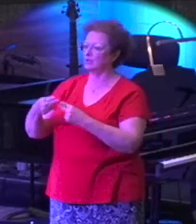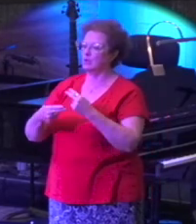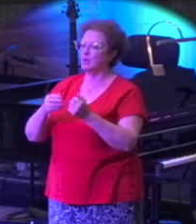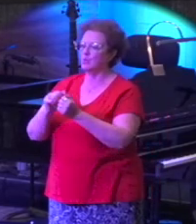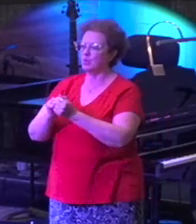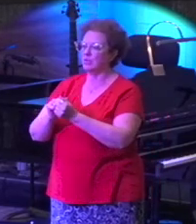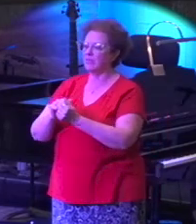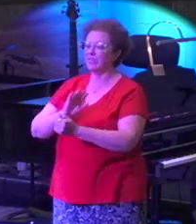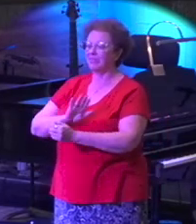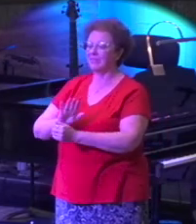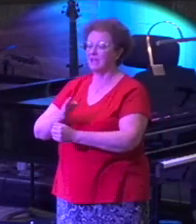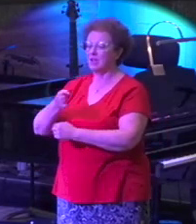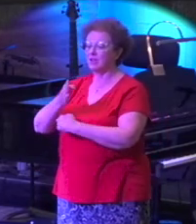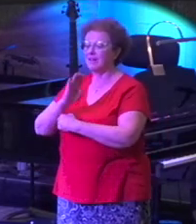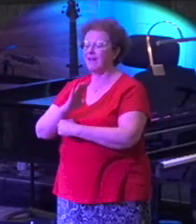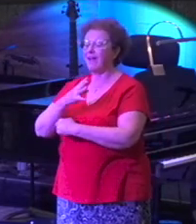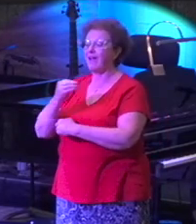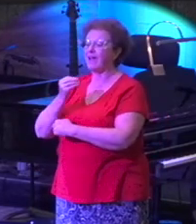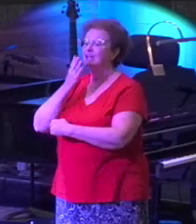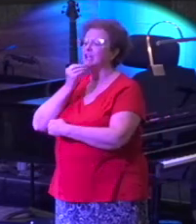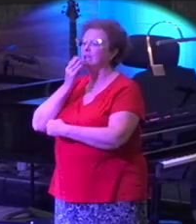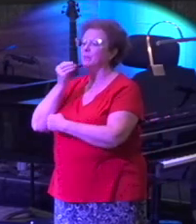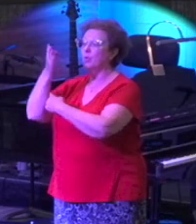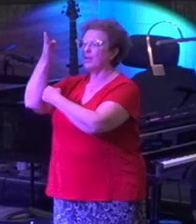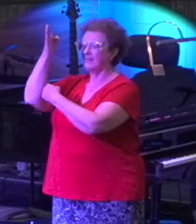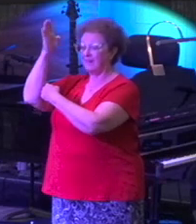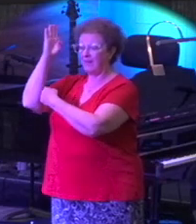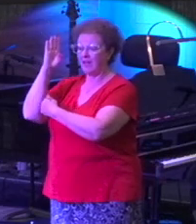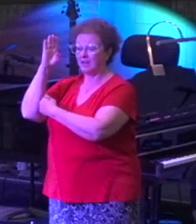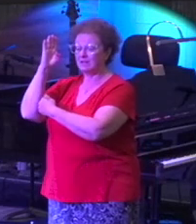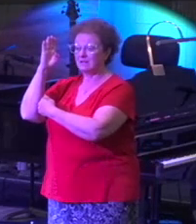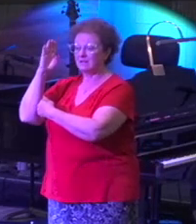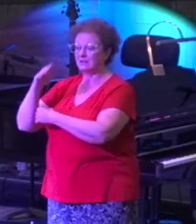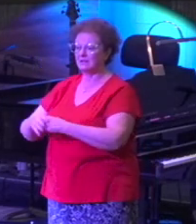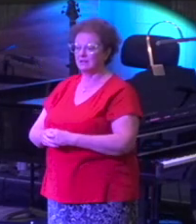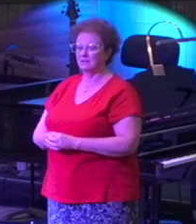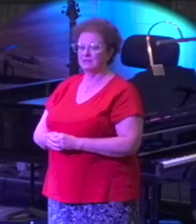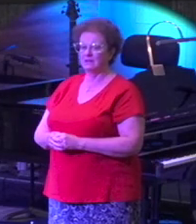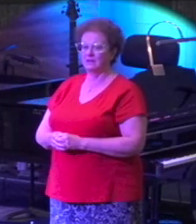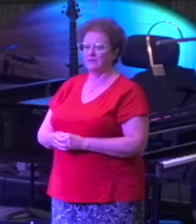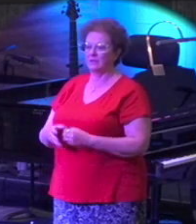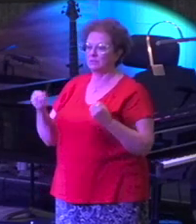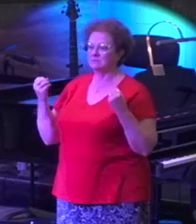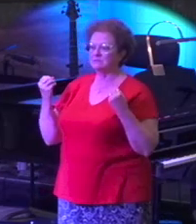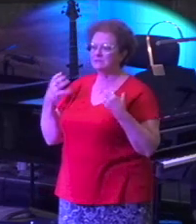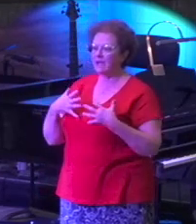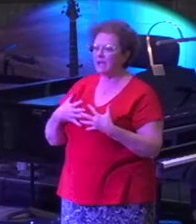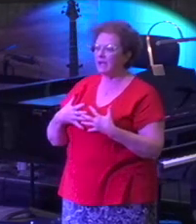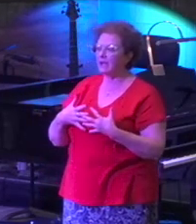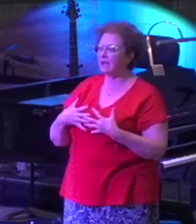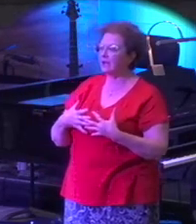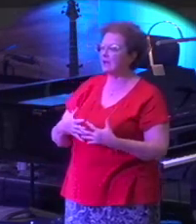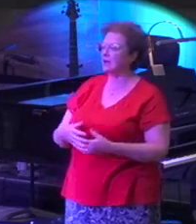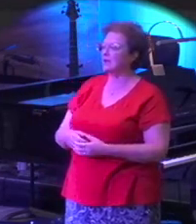and Jonah's Hebrew God. And it was a history that scared them to death. Of course, you remember the